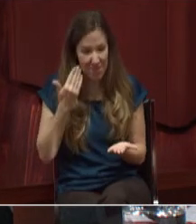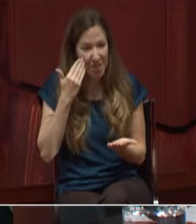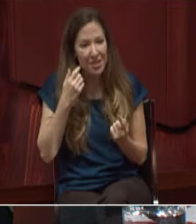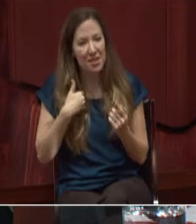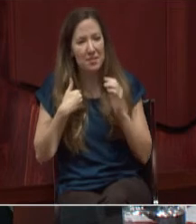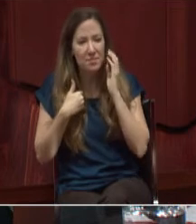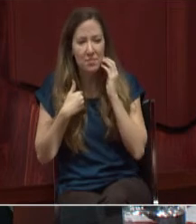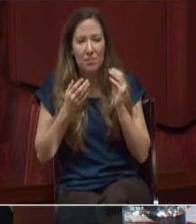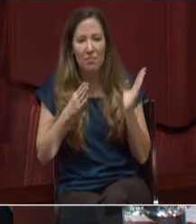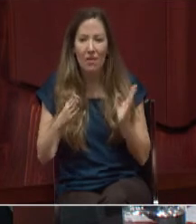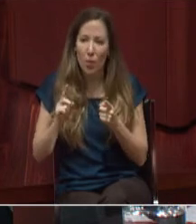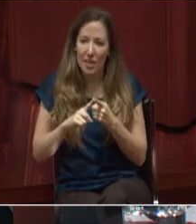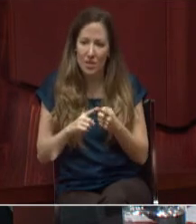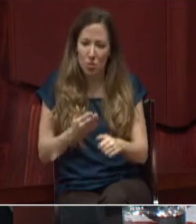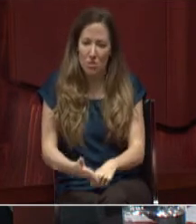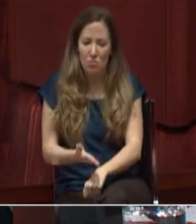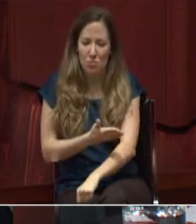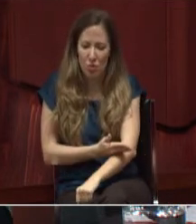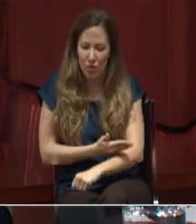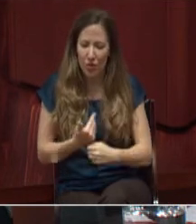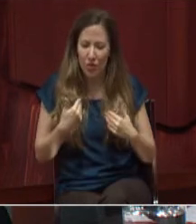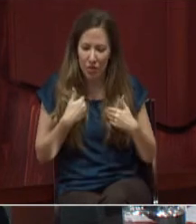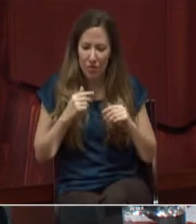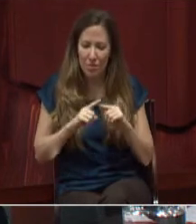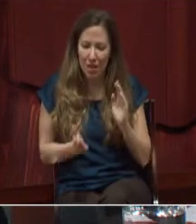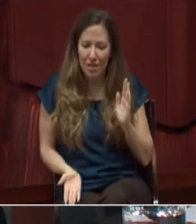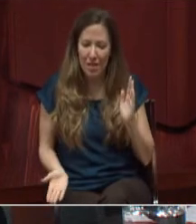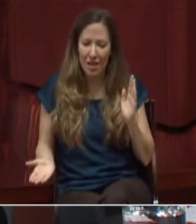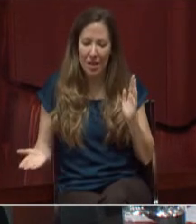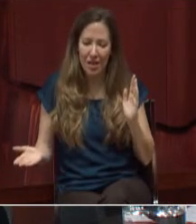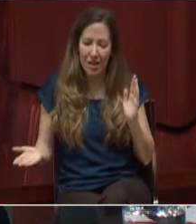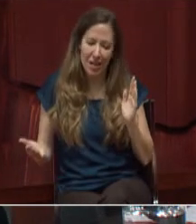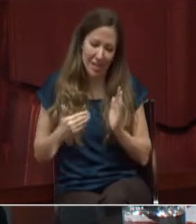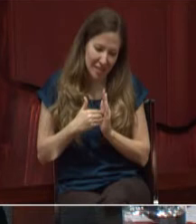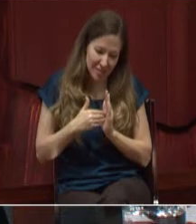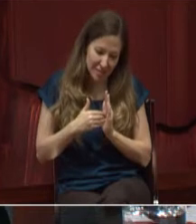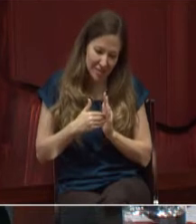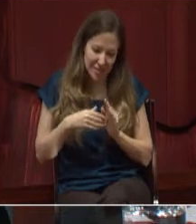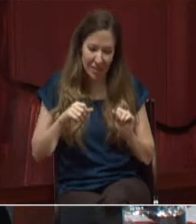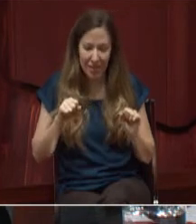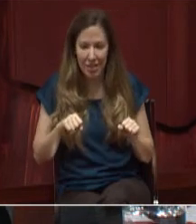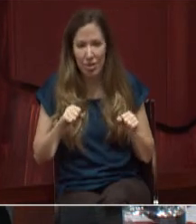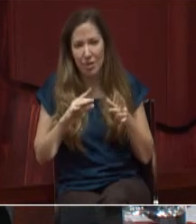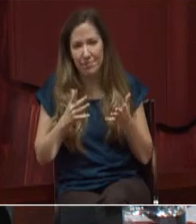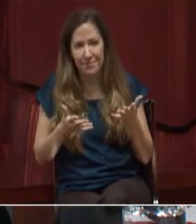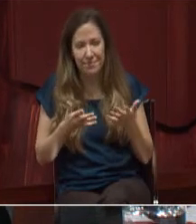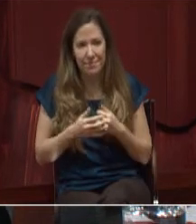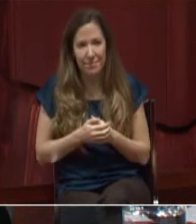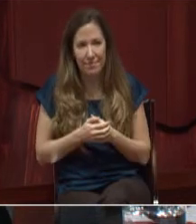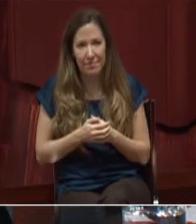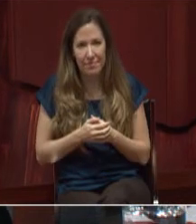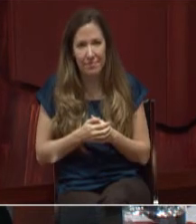to improve on it. But again, you could talk all, I think